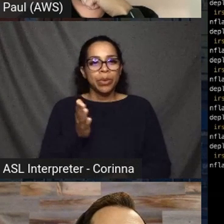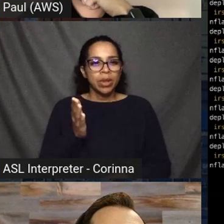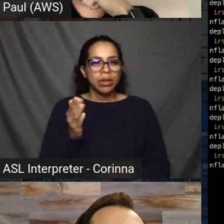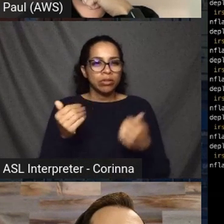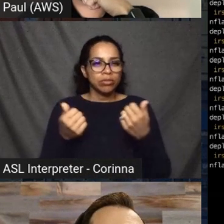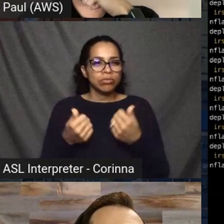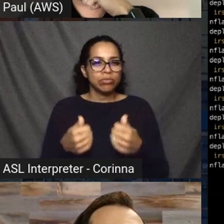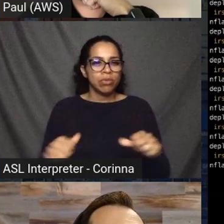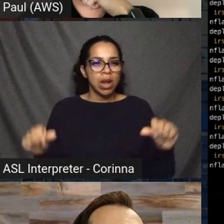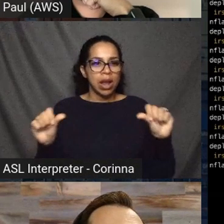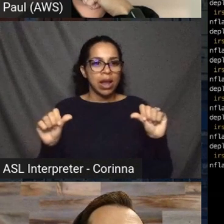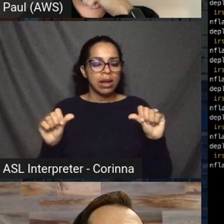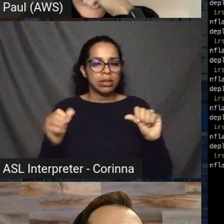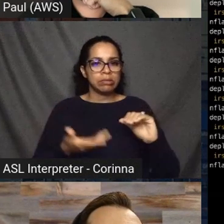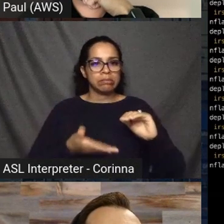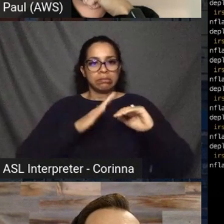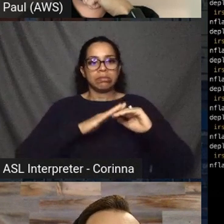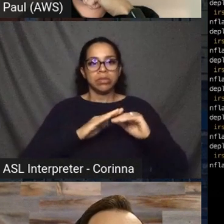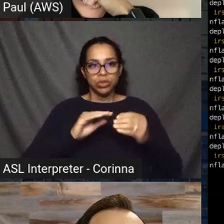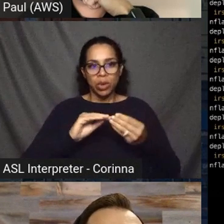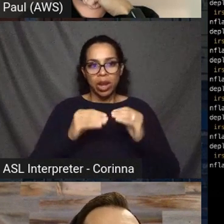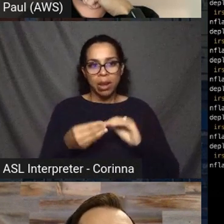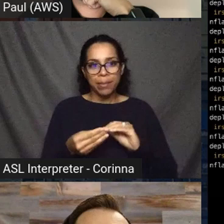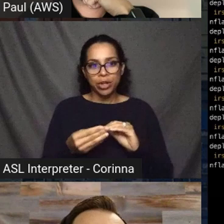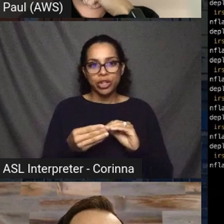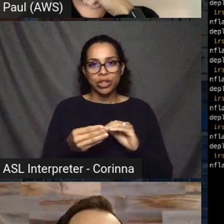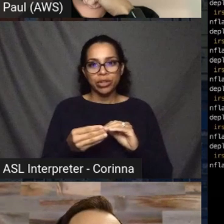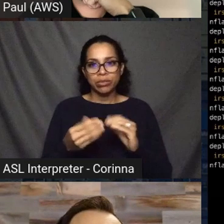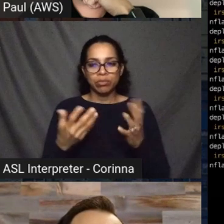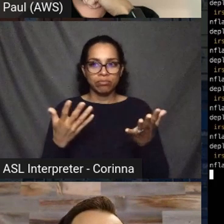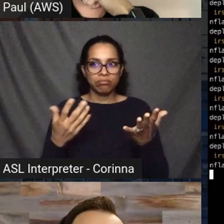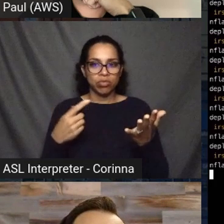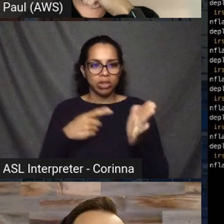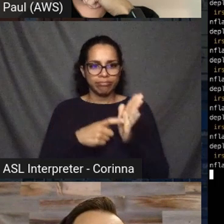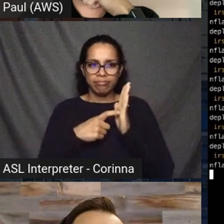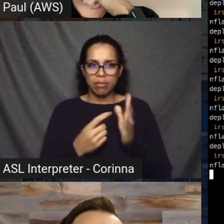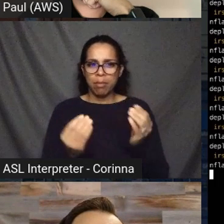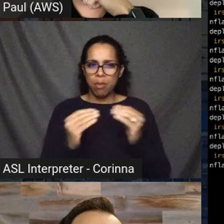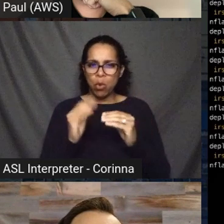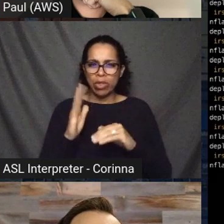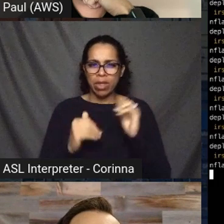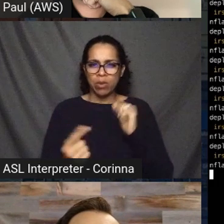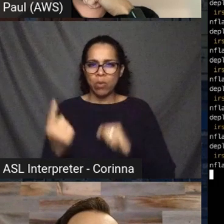number where I need more than one instance, which is 22